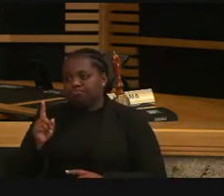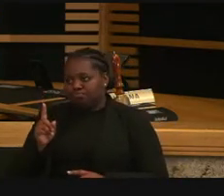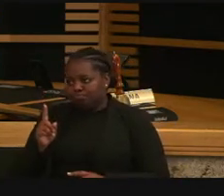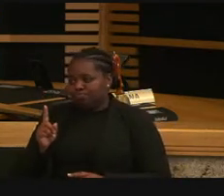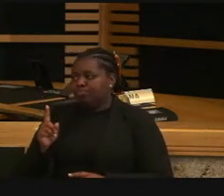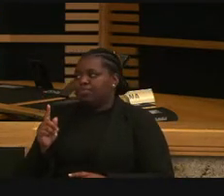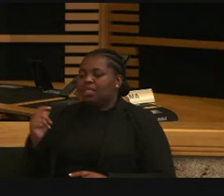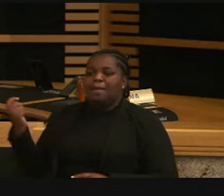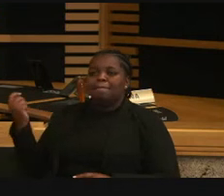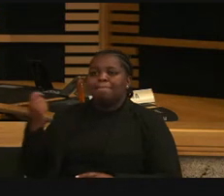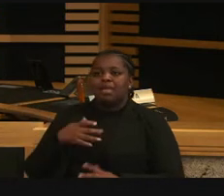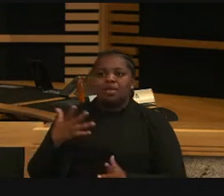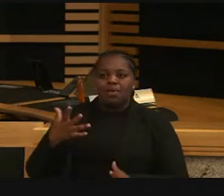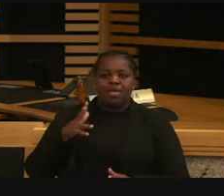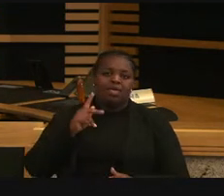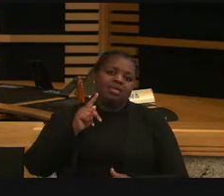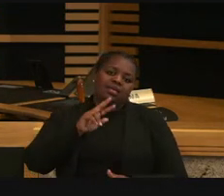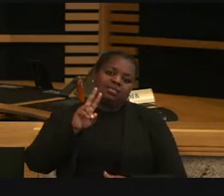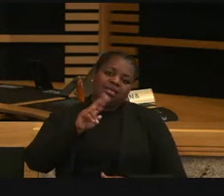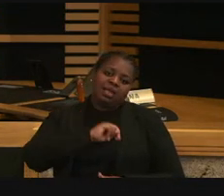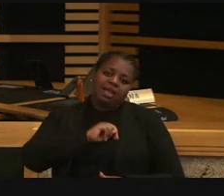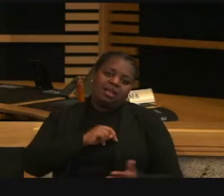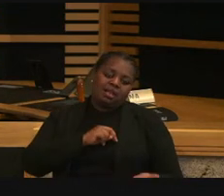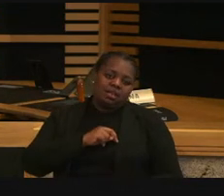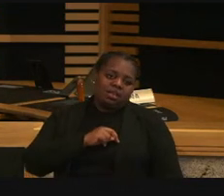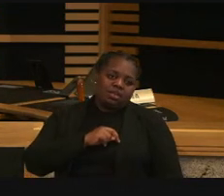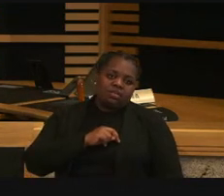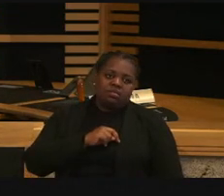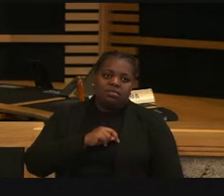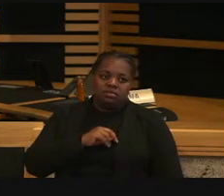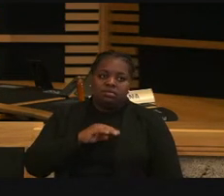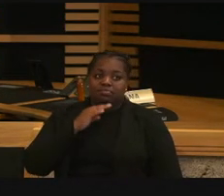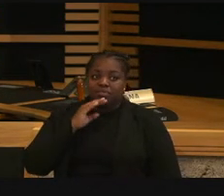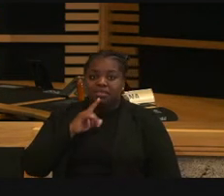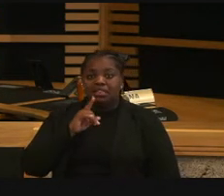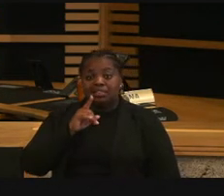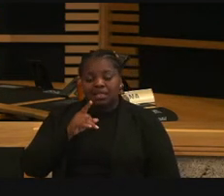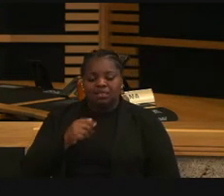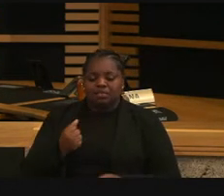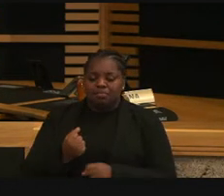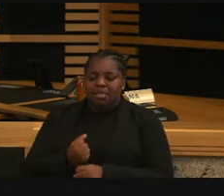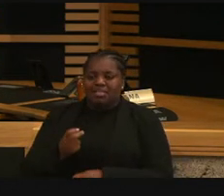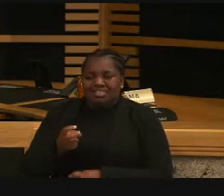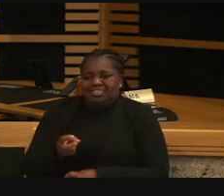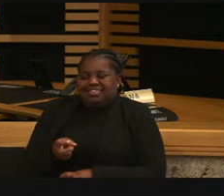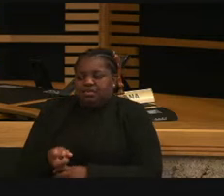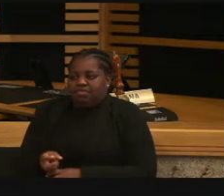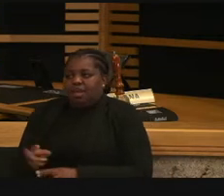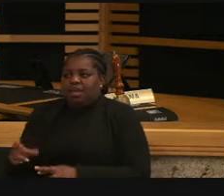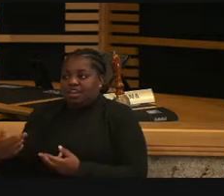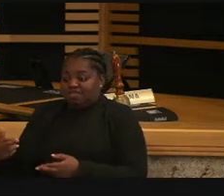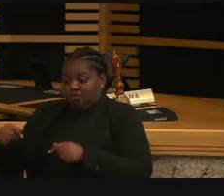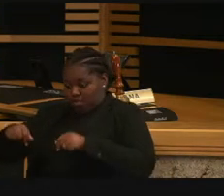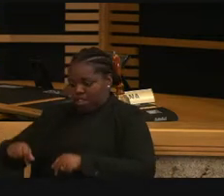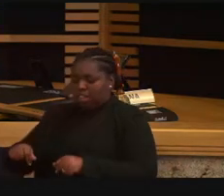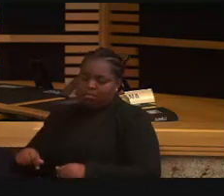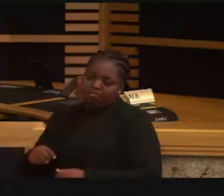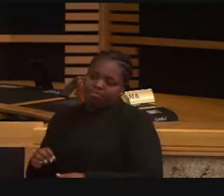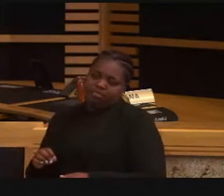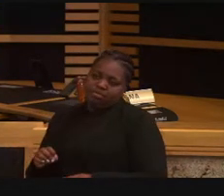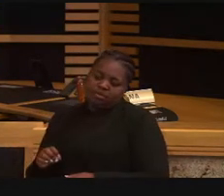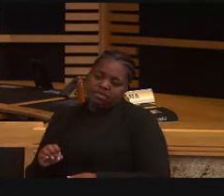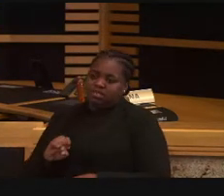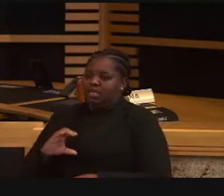bahafa ngapha kwaZulu Natal icho ibetheke ngoku irevenue yalapha Eastern